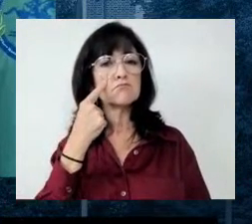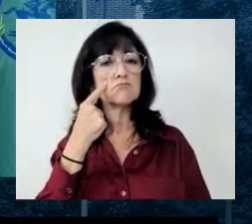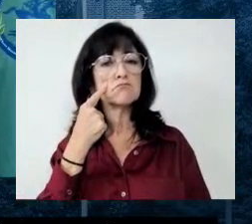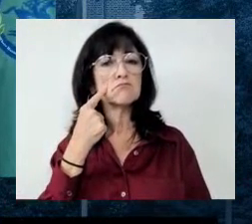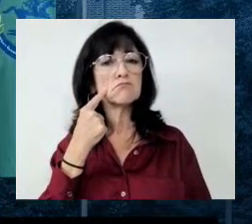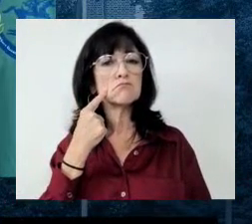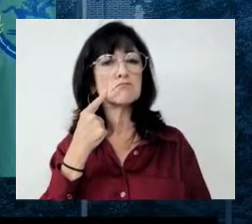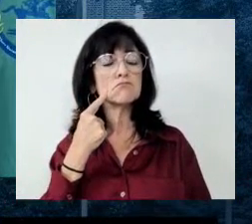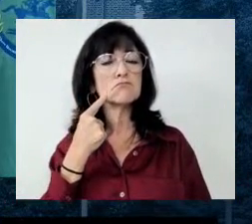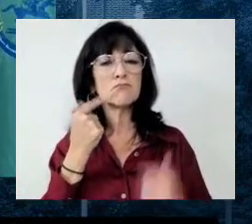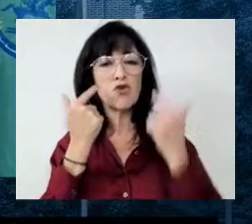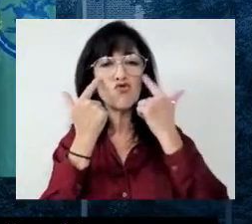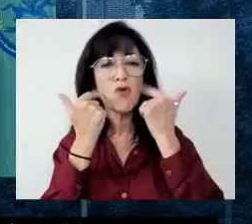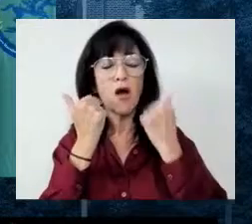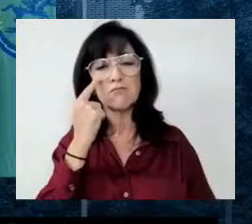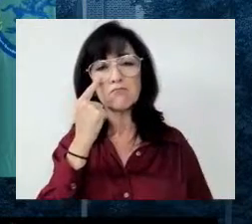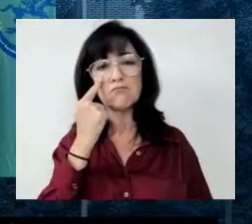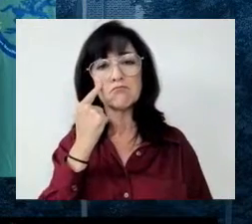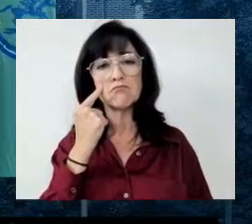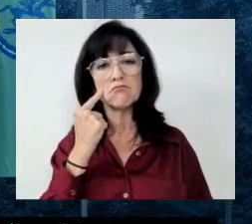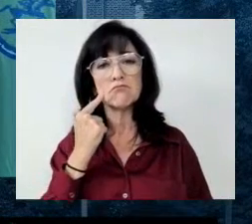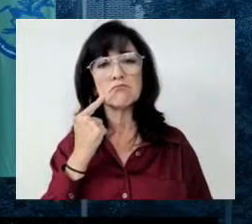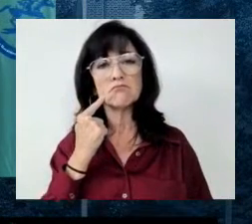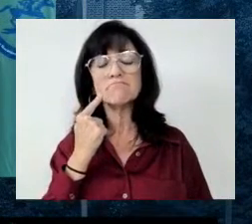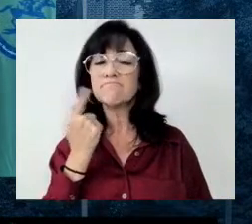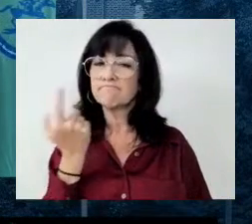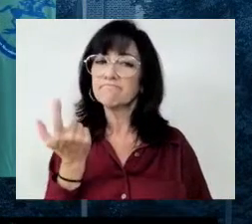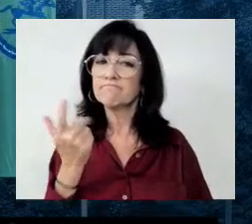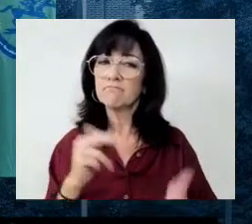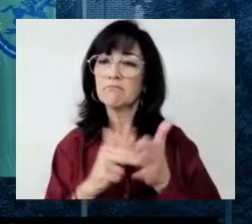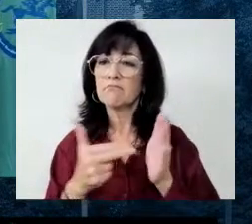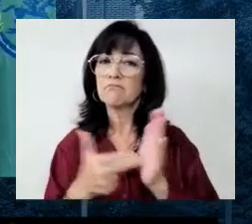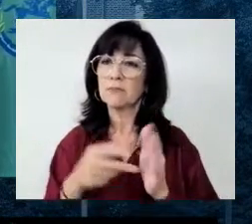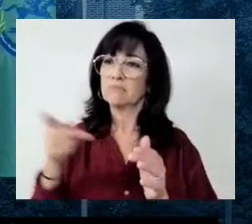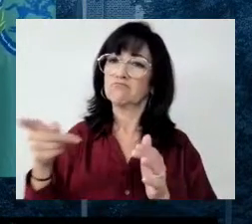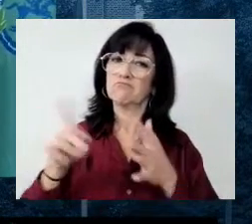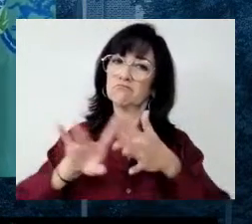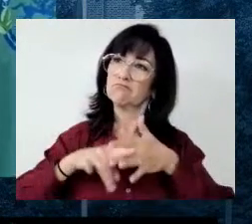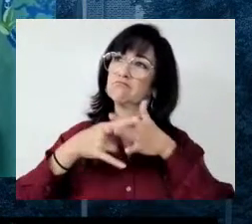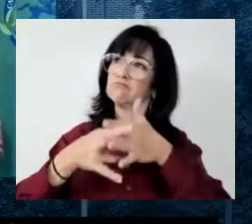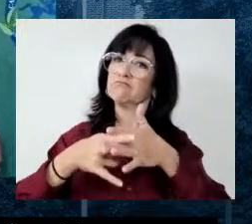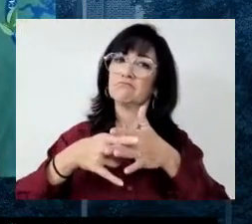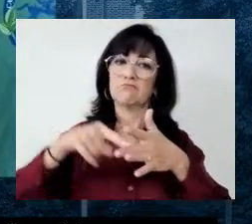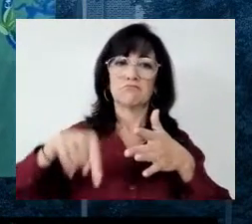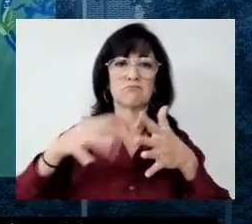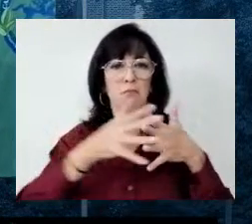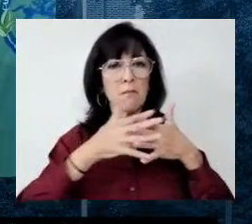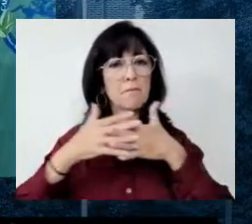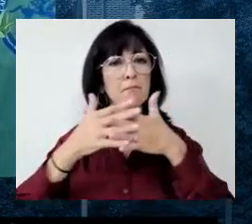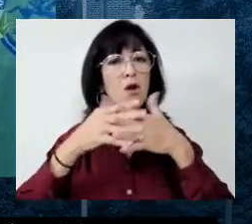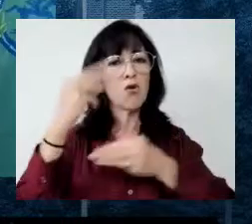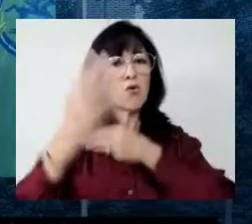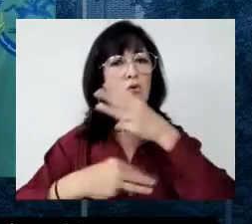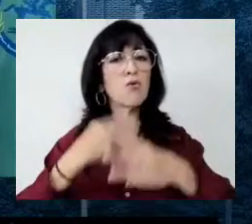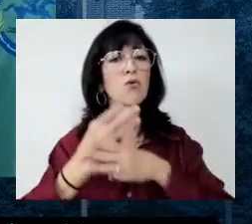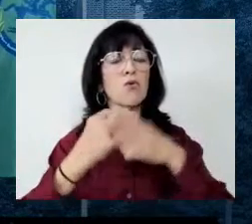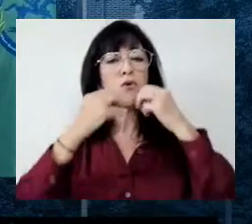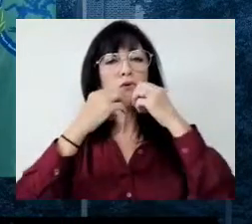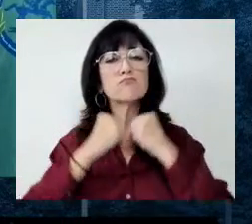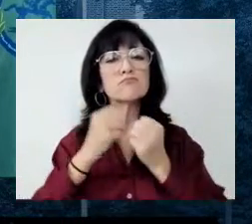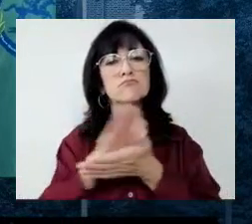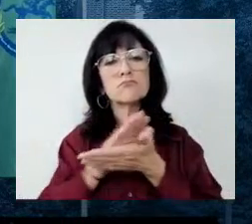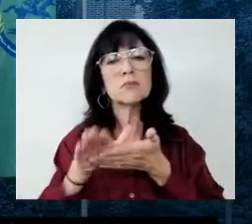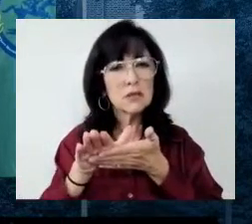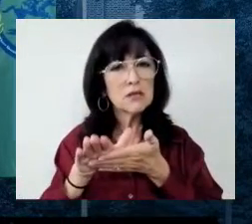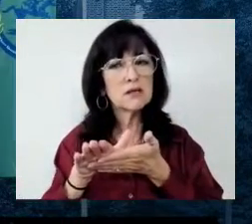it was an indicator, obviously, of how sad he was, and all of us should be, about this problem of litter here. When